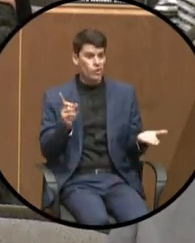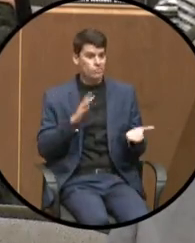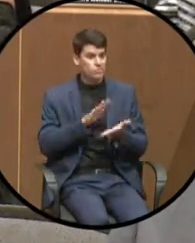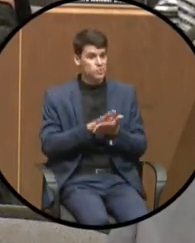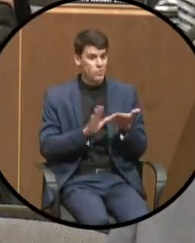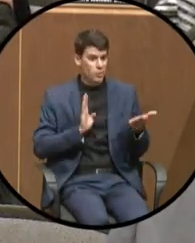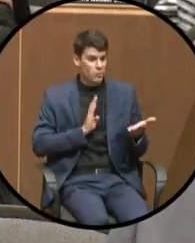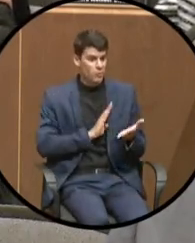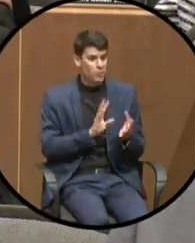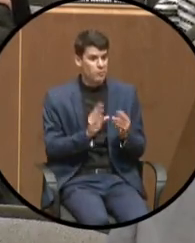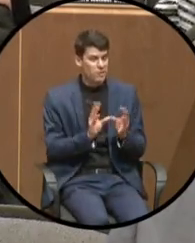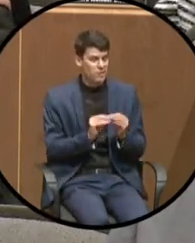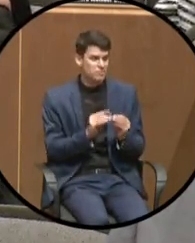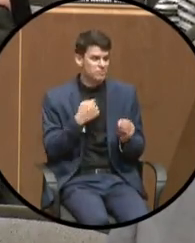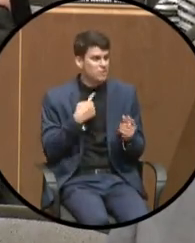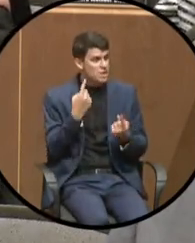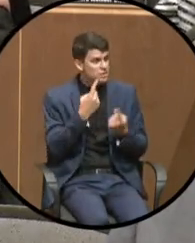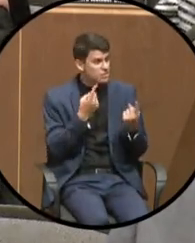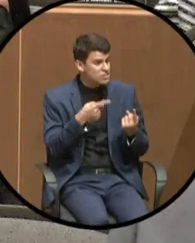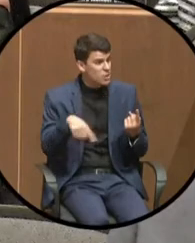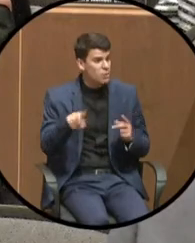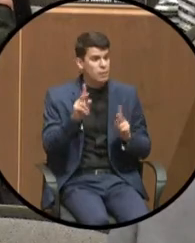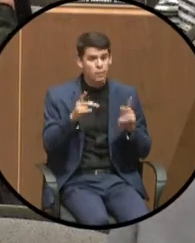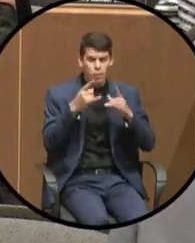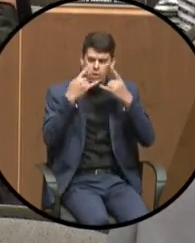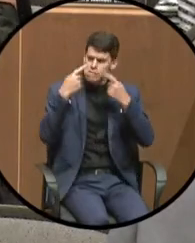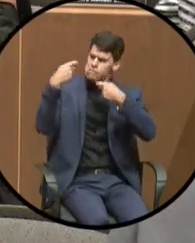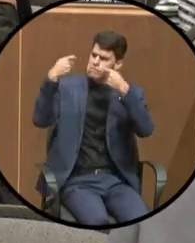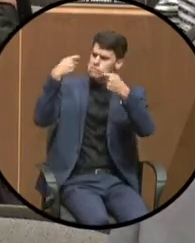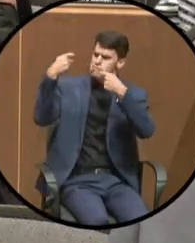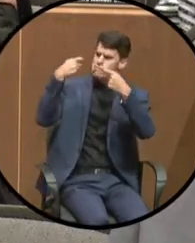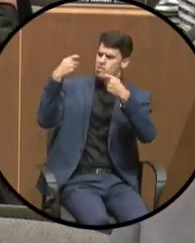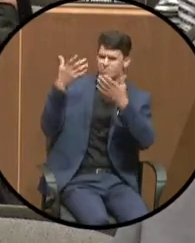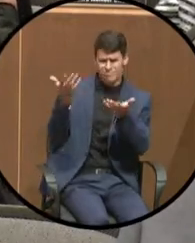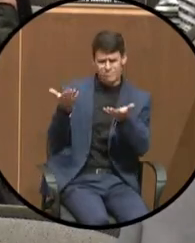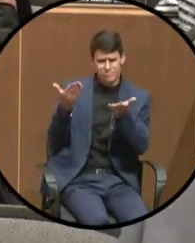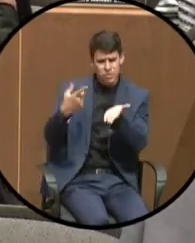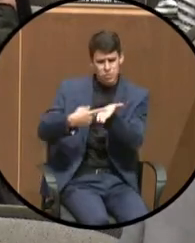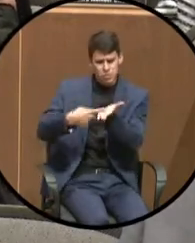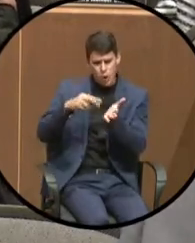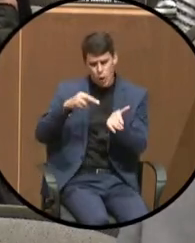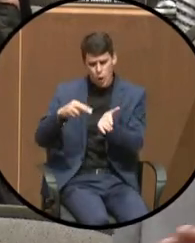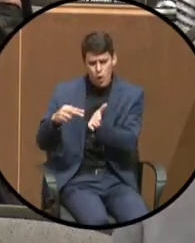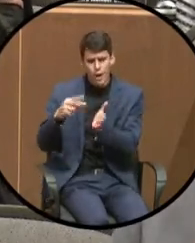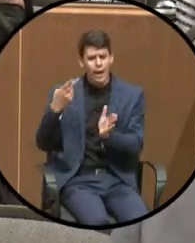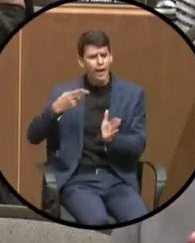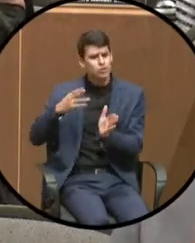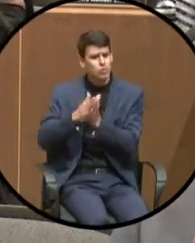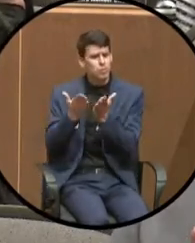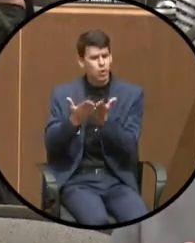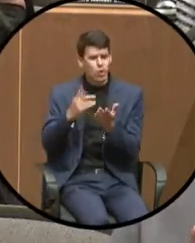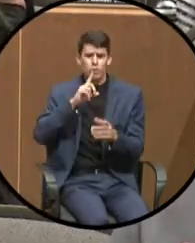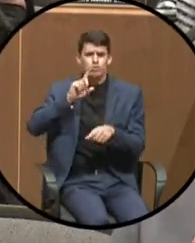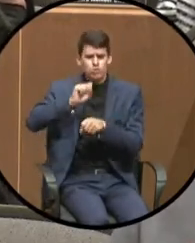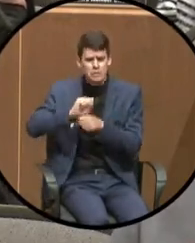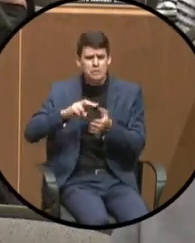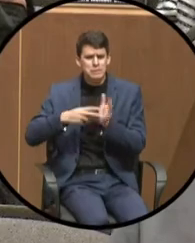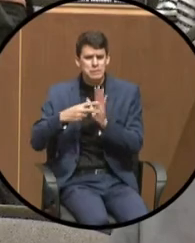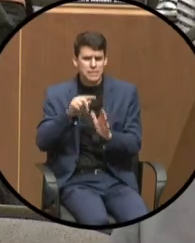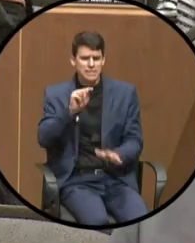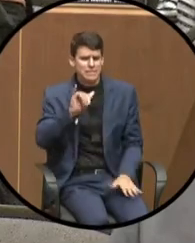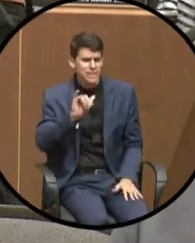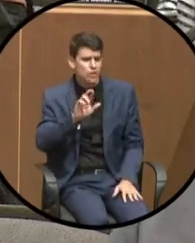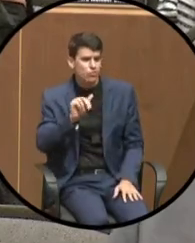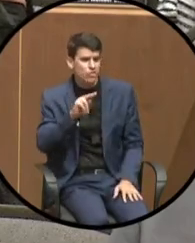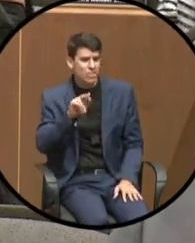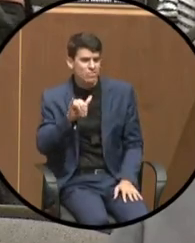I would ask anyone who considers wearing a mask to be tyranny to consult any history book for a true definition of tyranny. I also see a